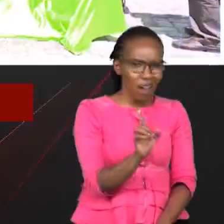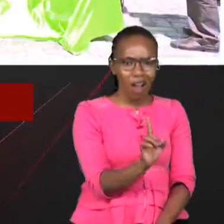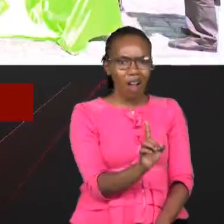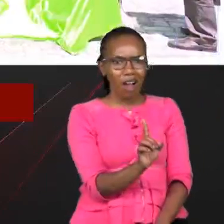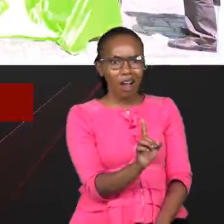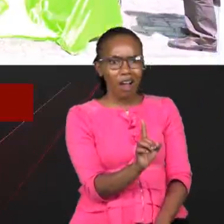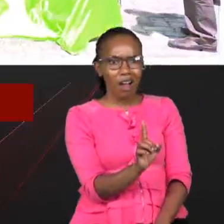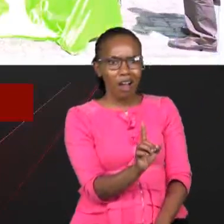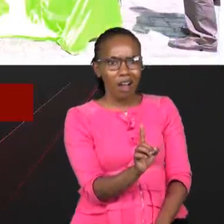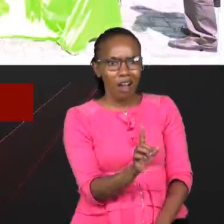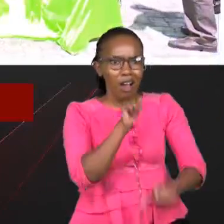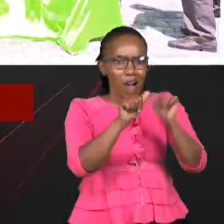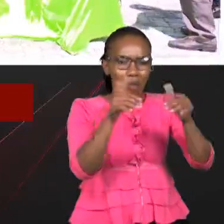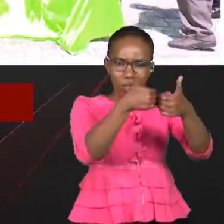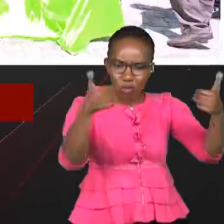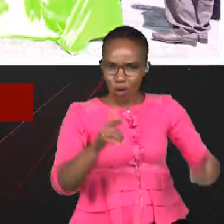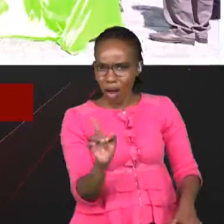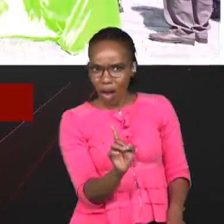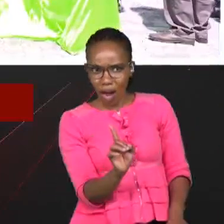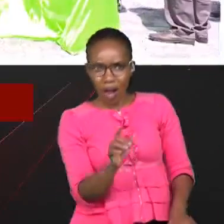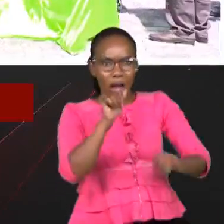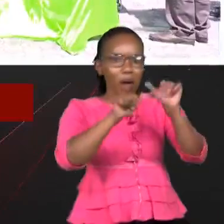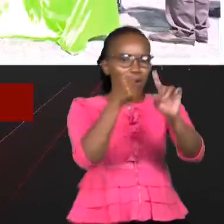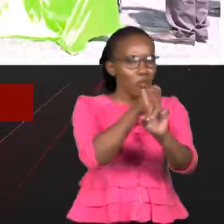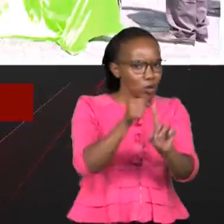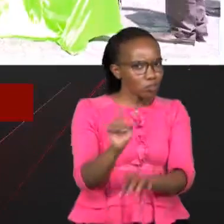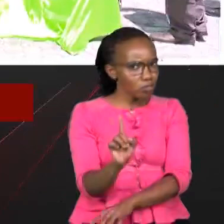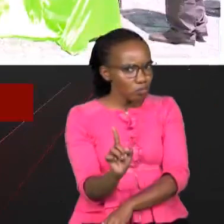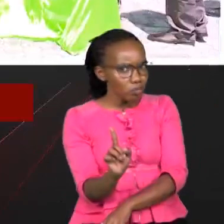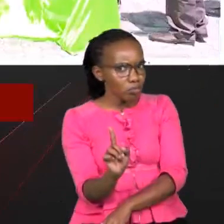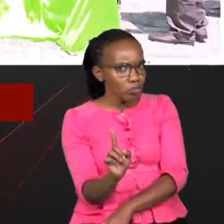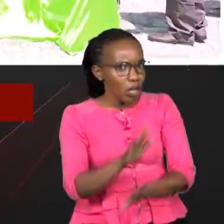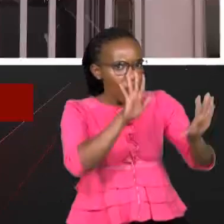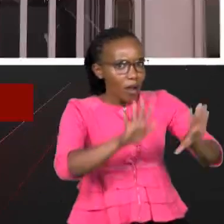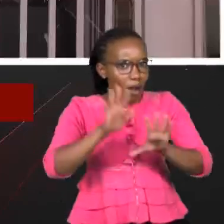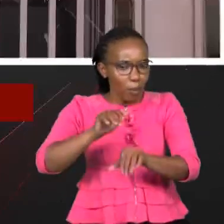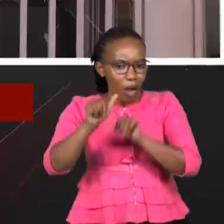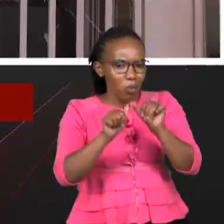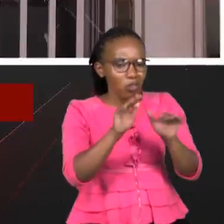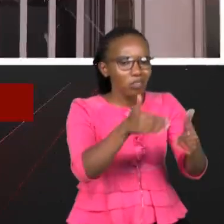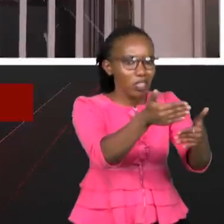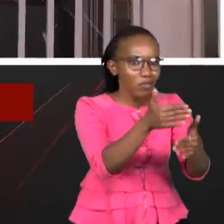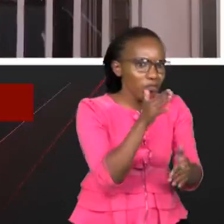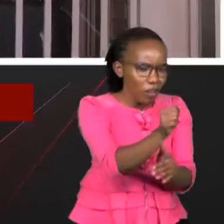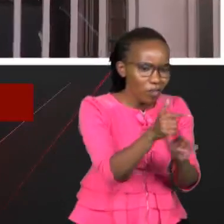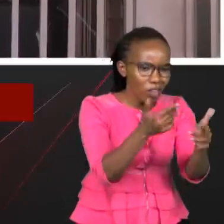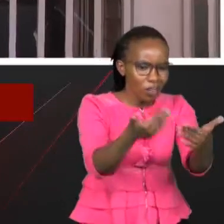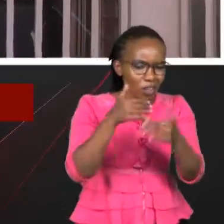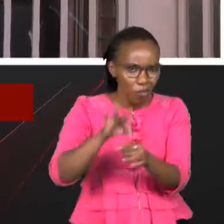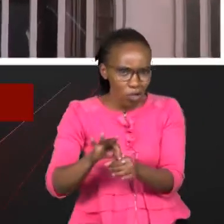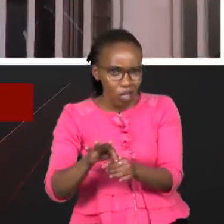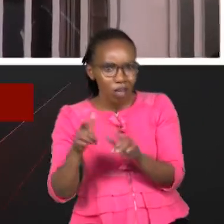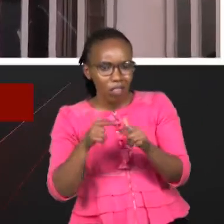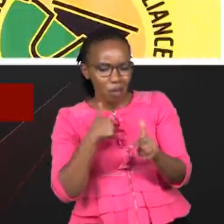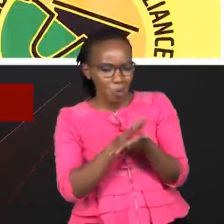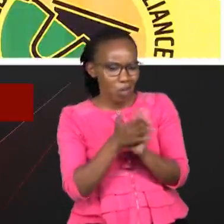not about division, that are not about violence, and that are not about shika hii 500 na unipatie kura yako ili